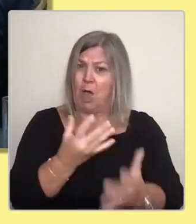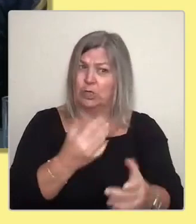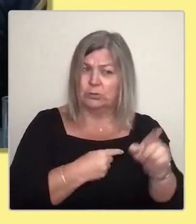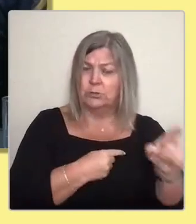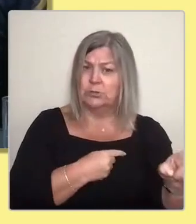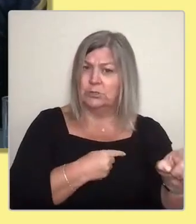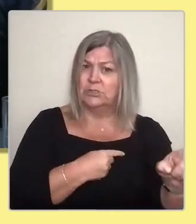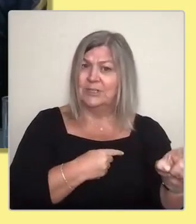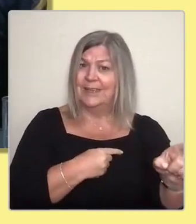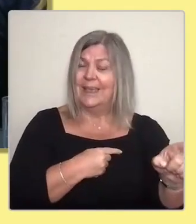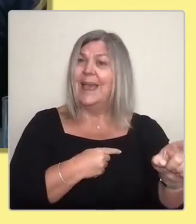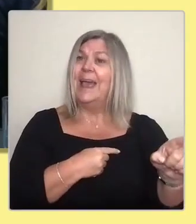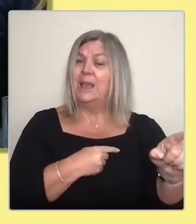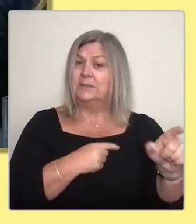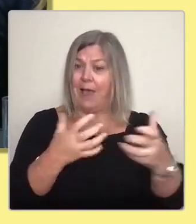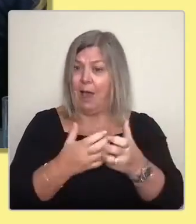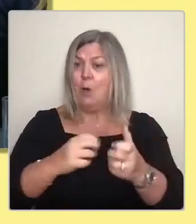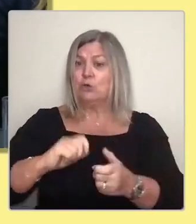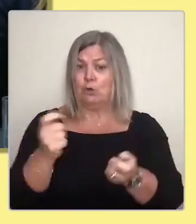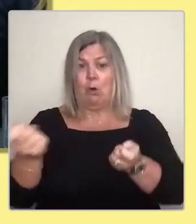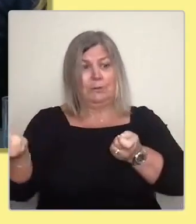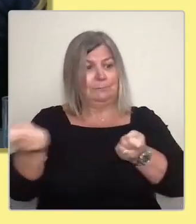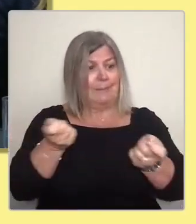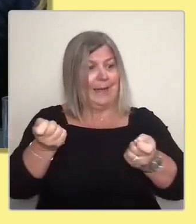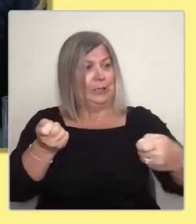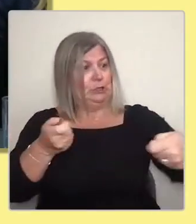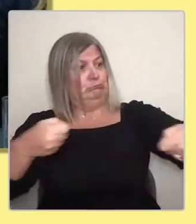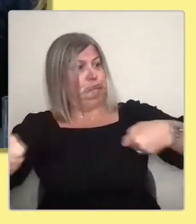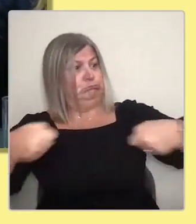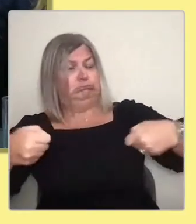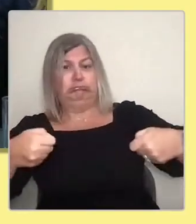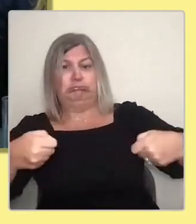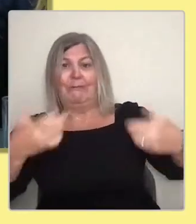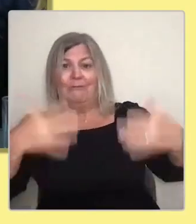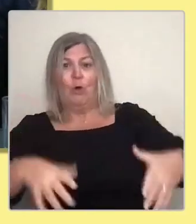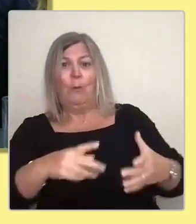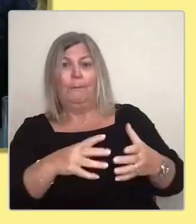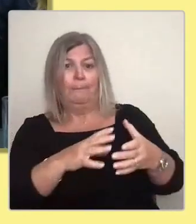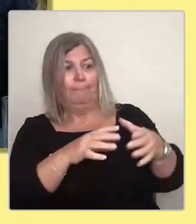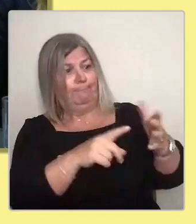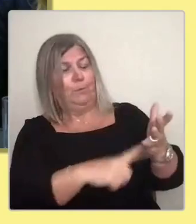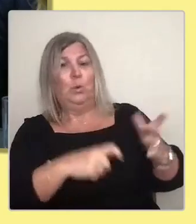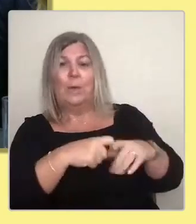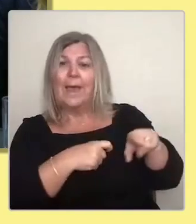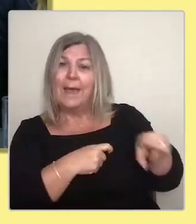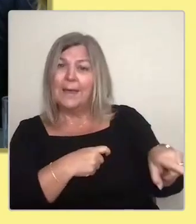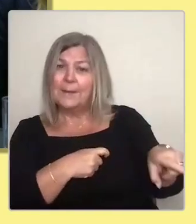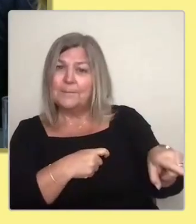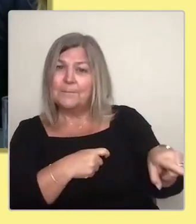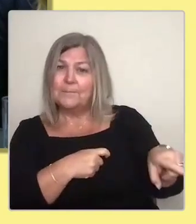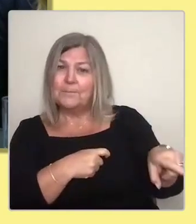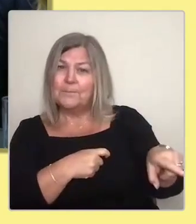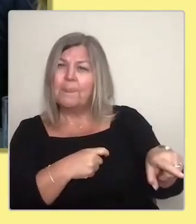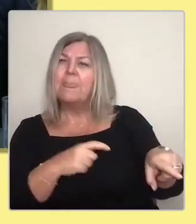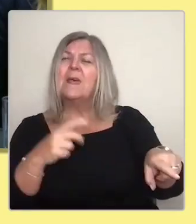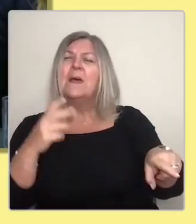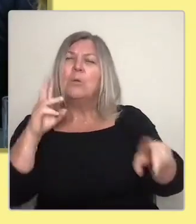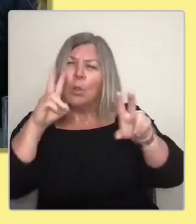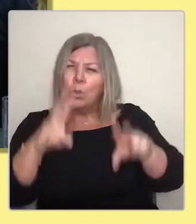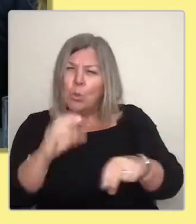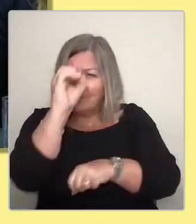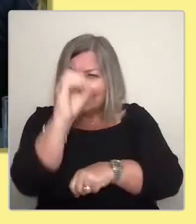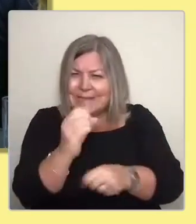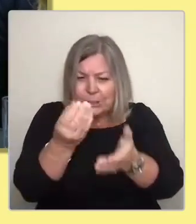the union. And it is the biggest advert, as it were, for why the macroeconomics are failing